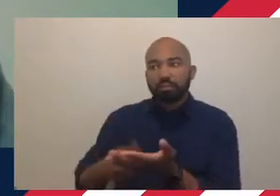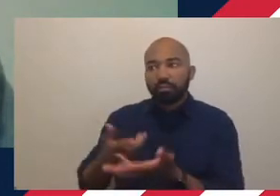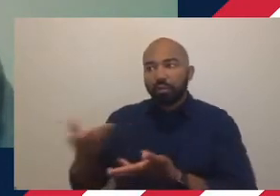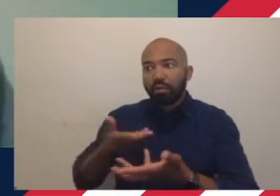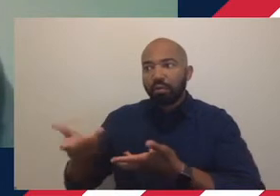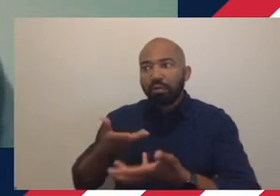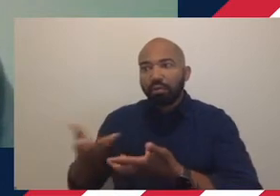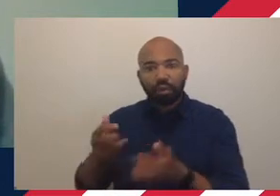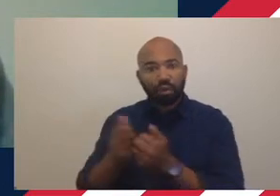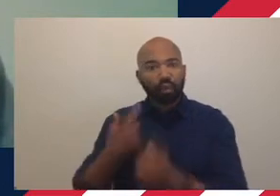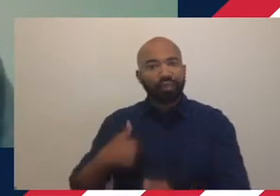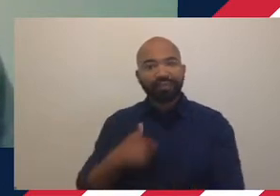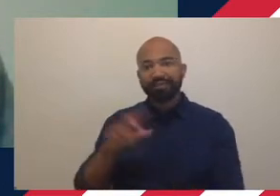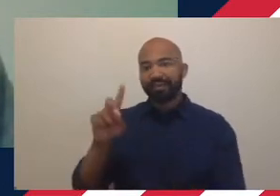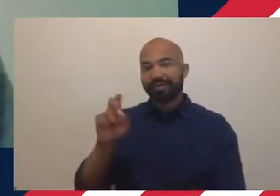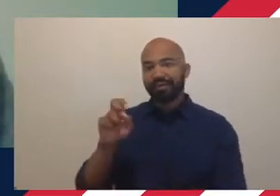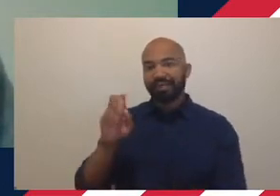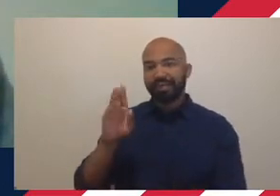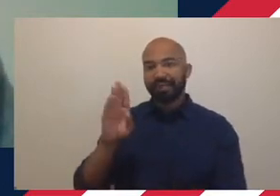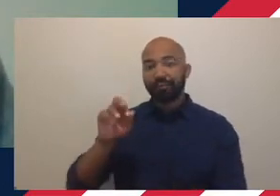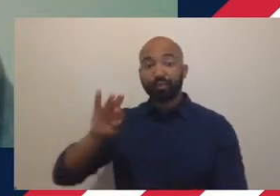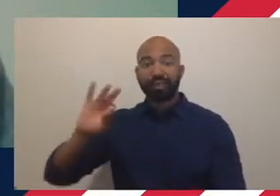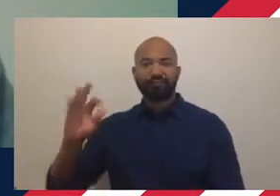slow. We were just